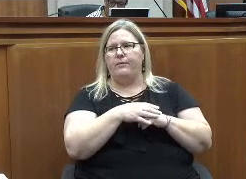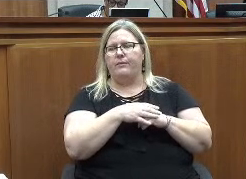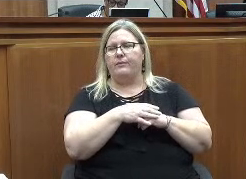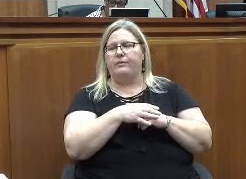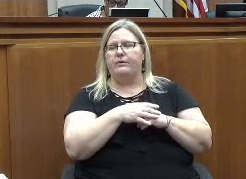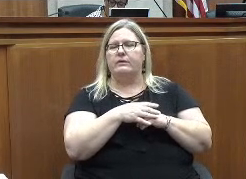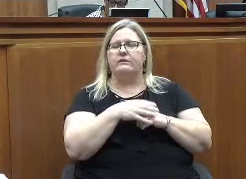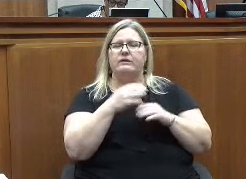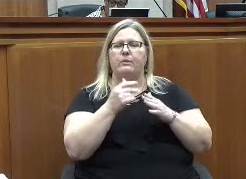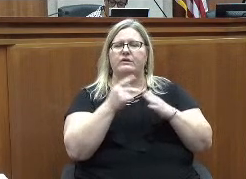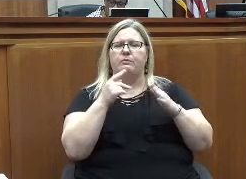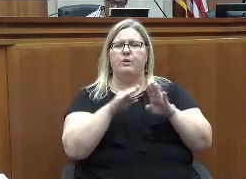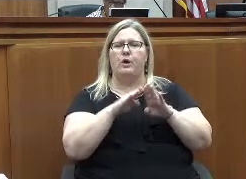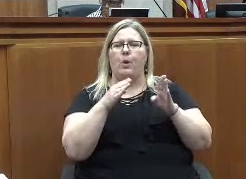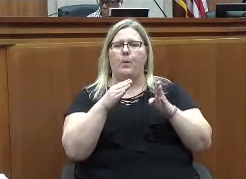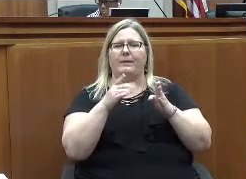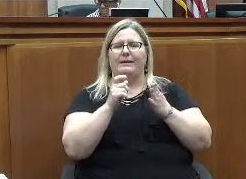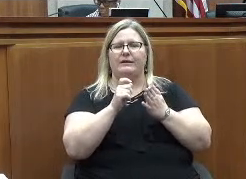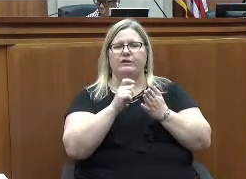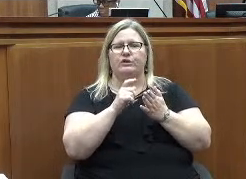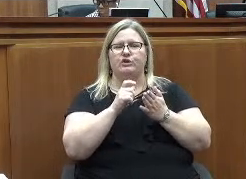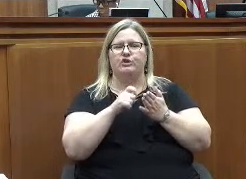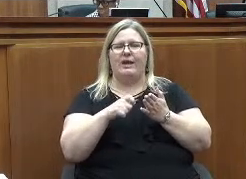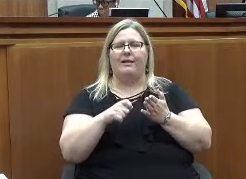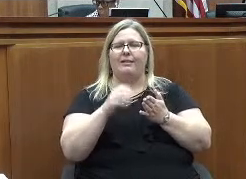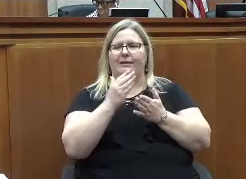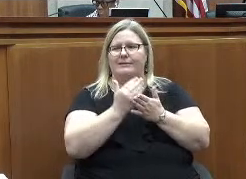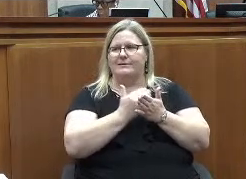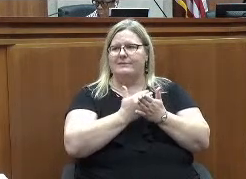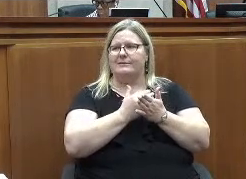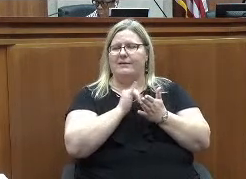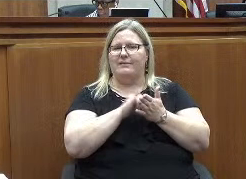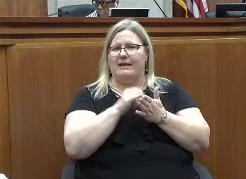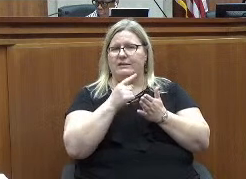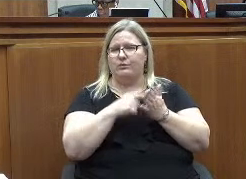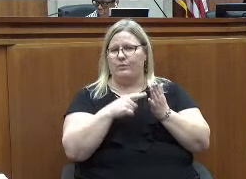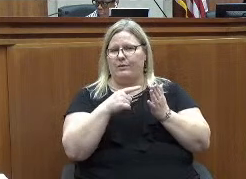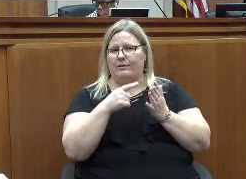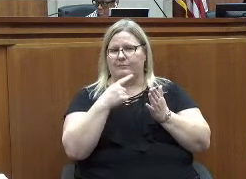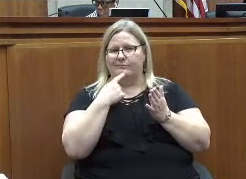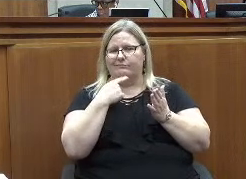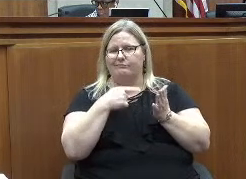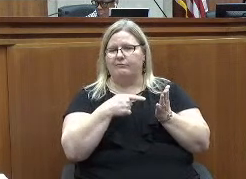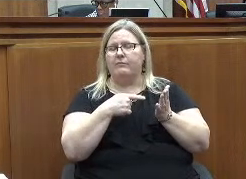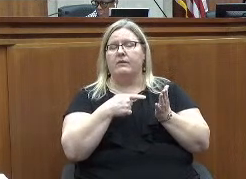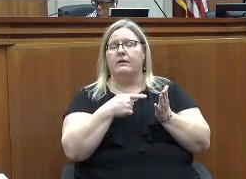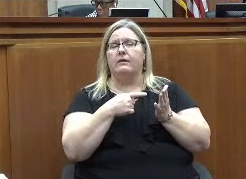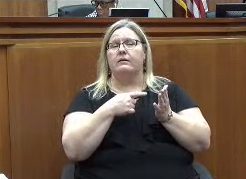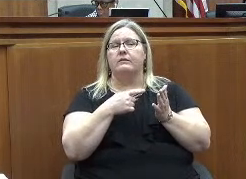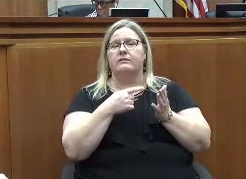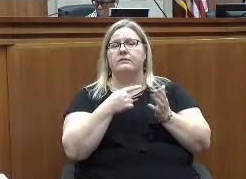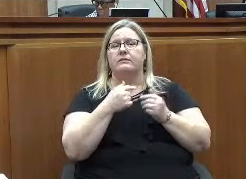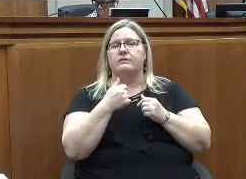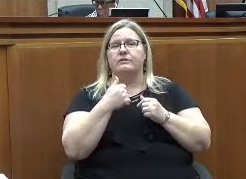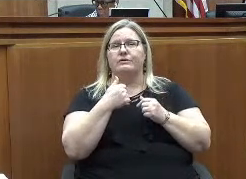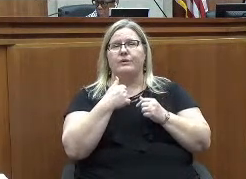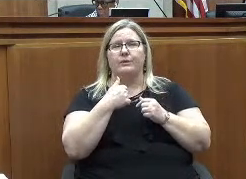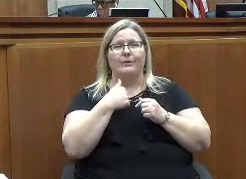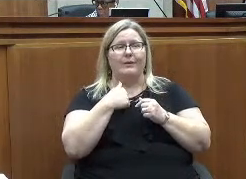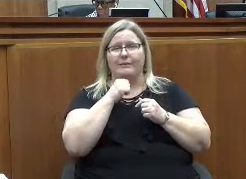it's a pre-opening checklist that it was referenced. And so I just failed to